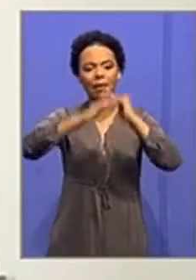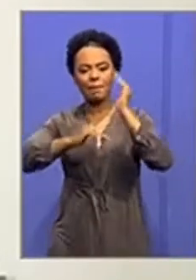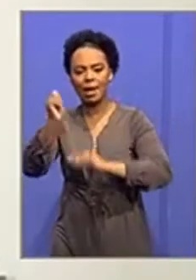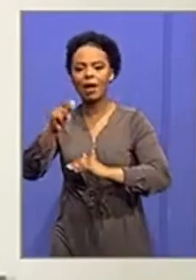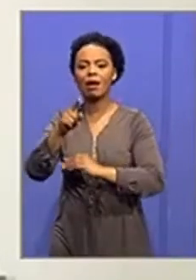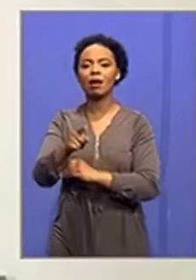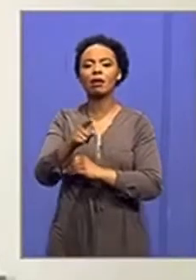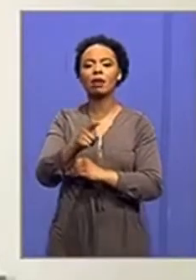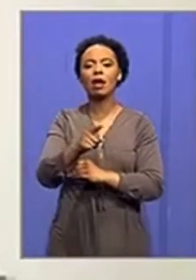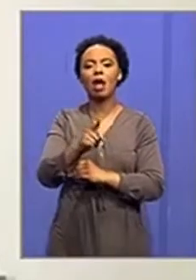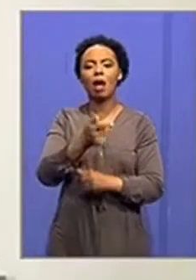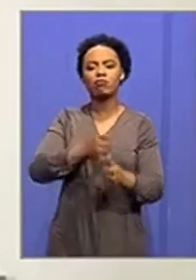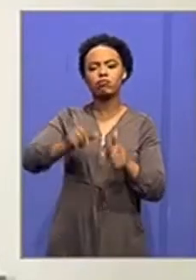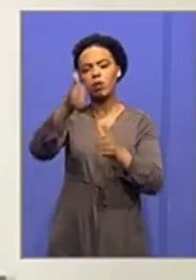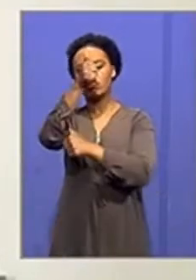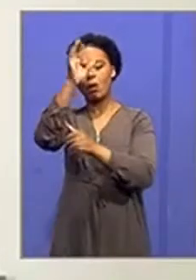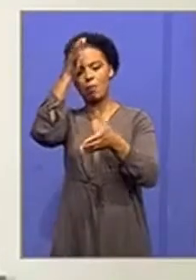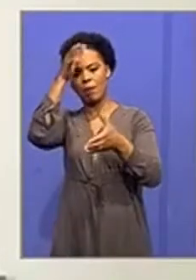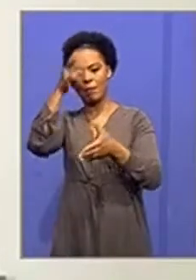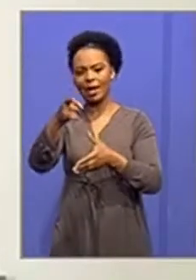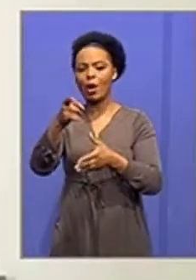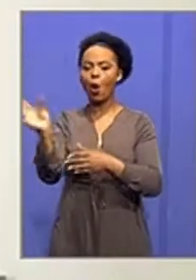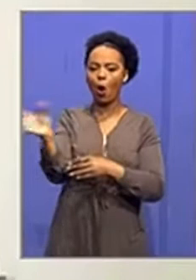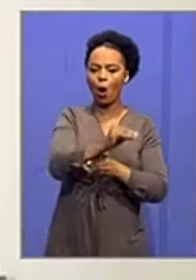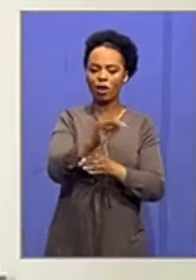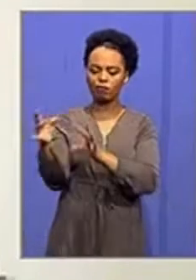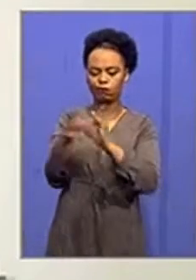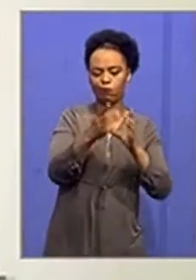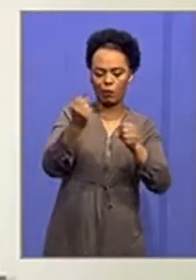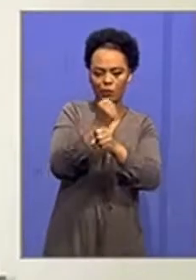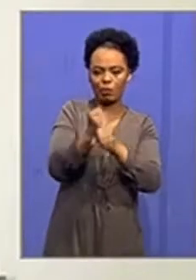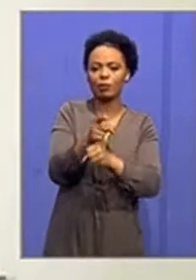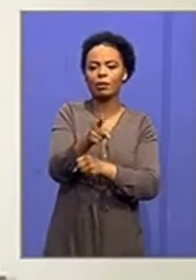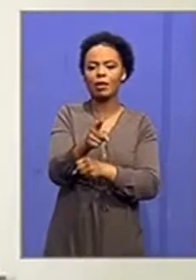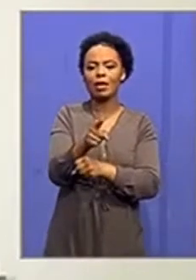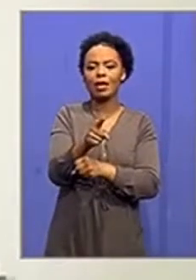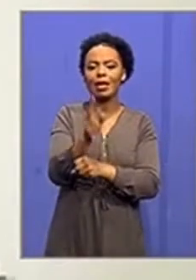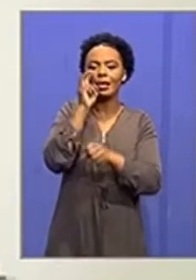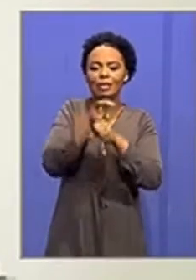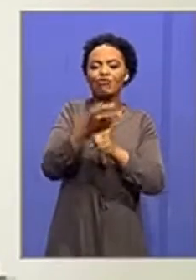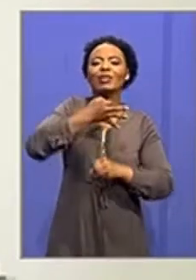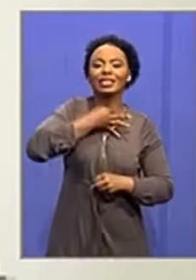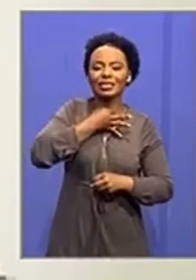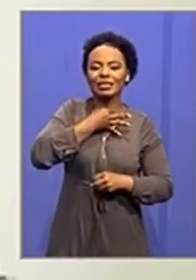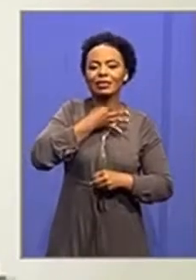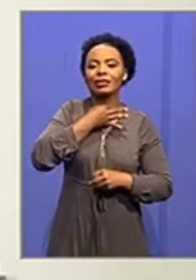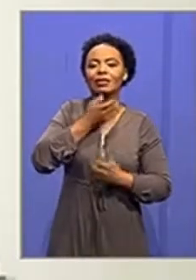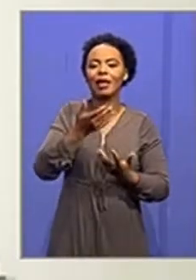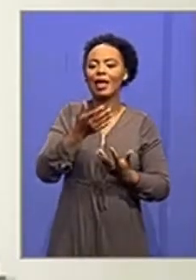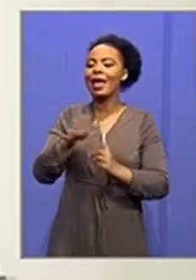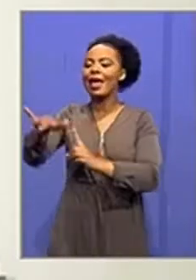And they need to agree on what is the risk, which areas are going to be completely